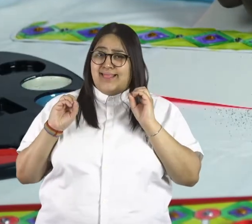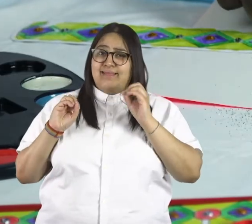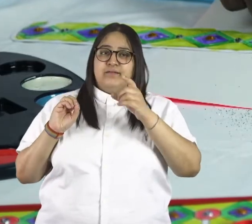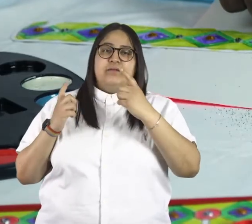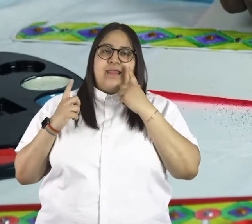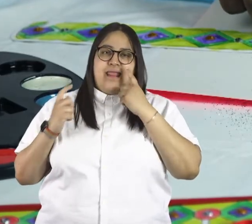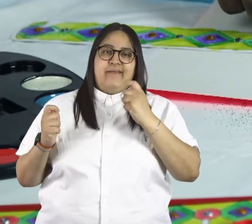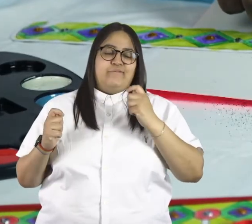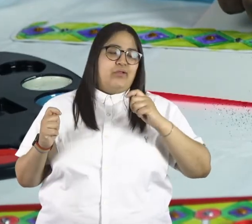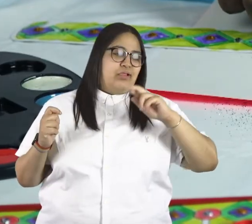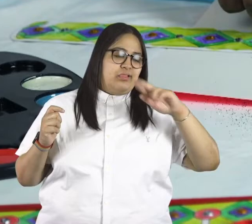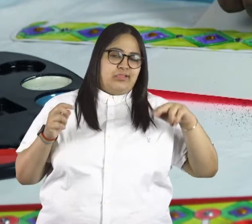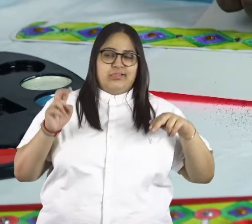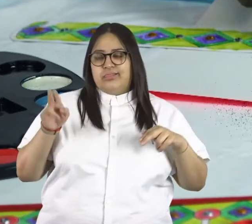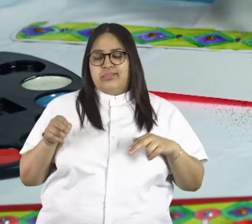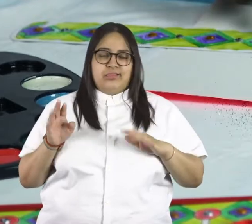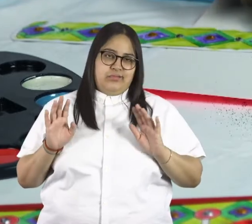literally stick it down.